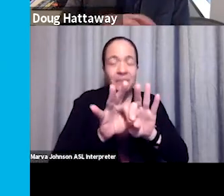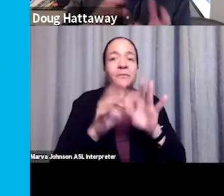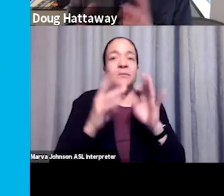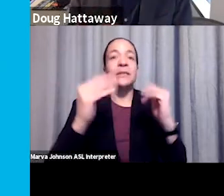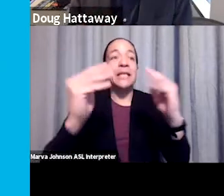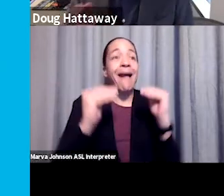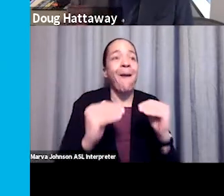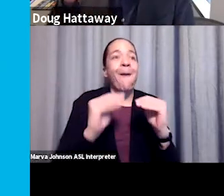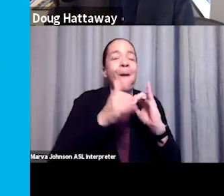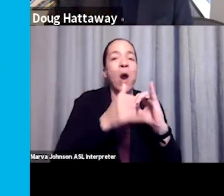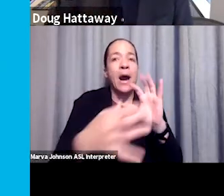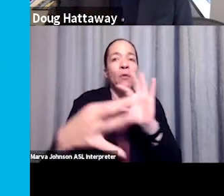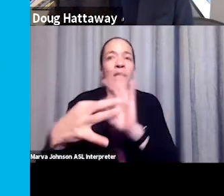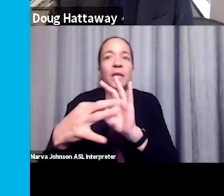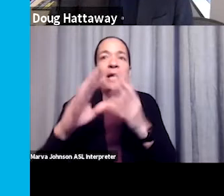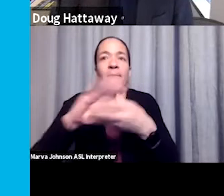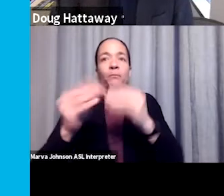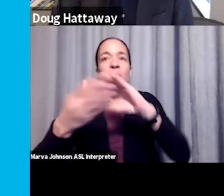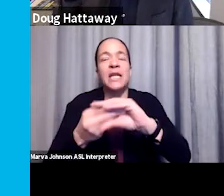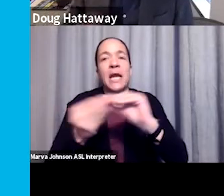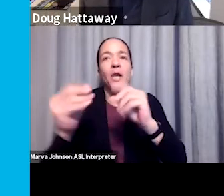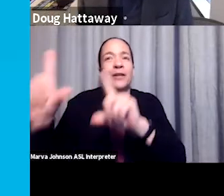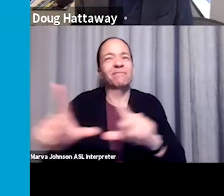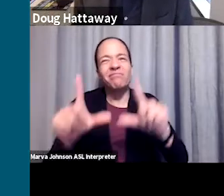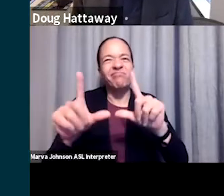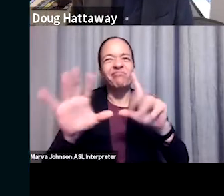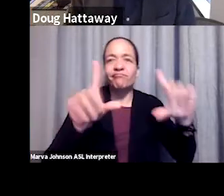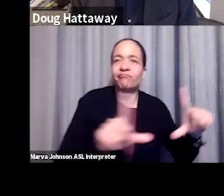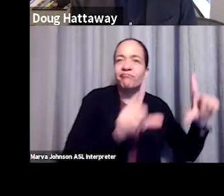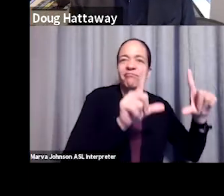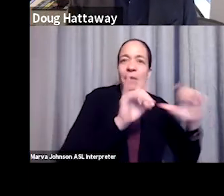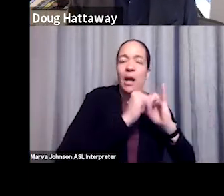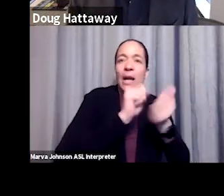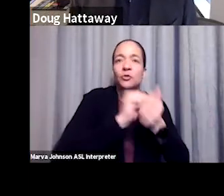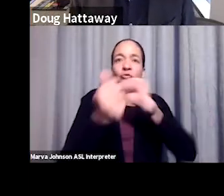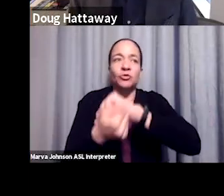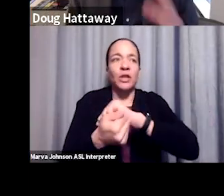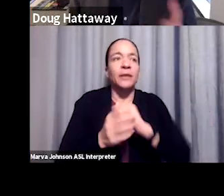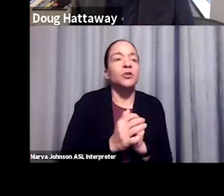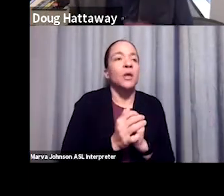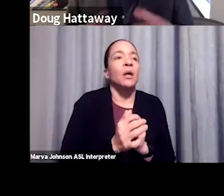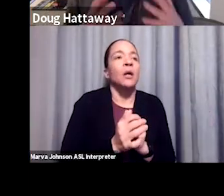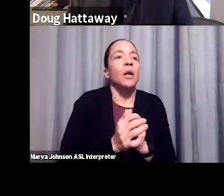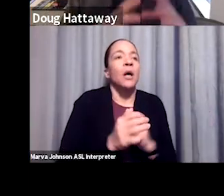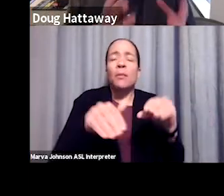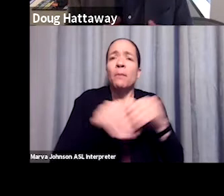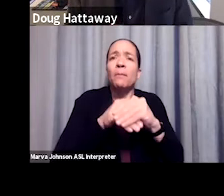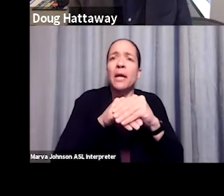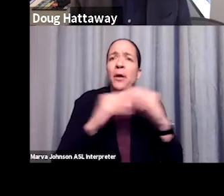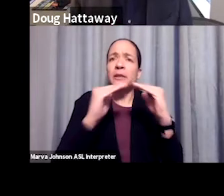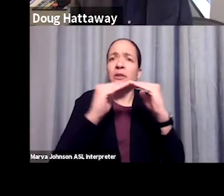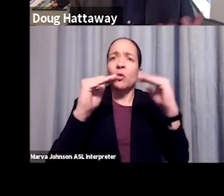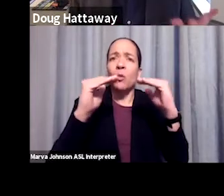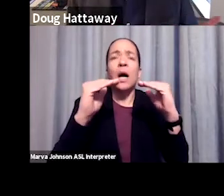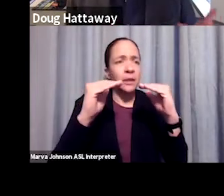how we connect that to narrative change. The next slide gets into our example from the marriage equality movement. Here's a dominant narrative, to use